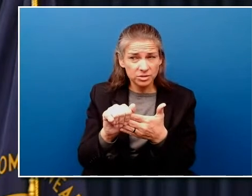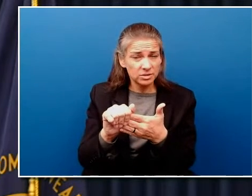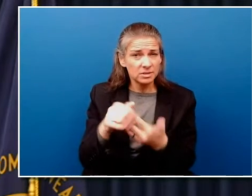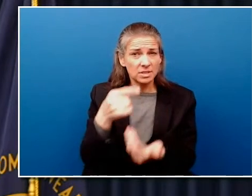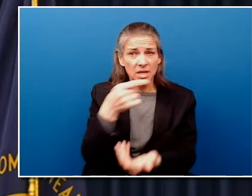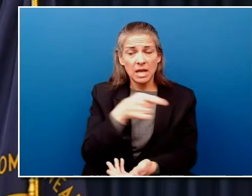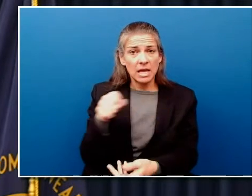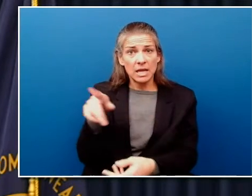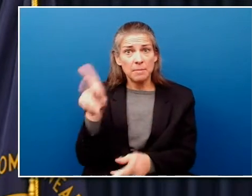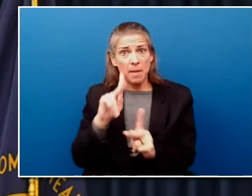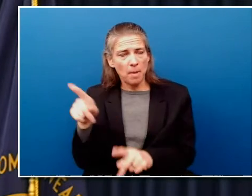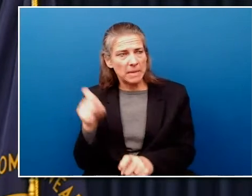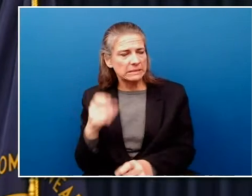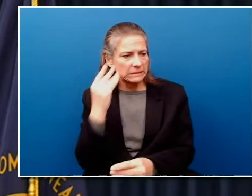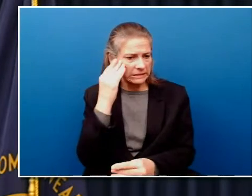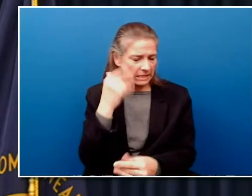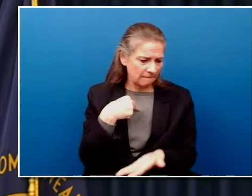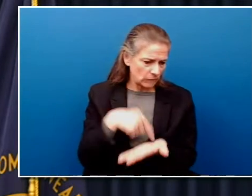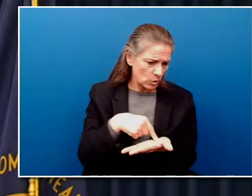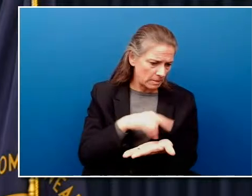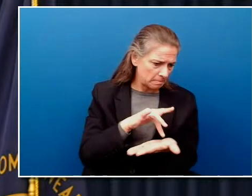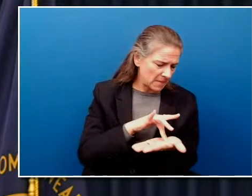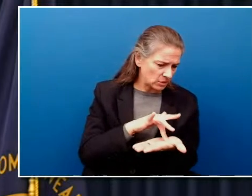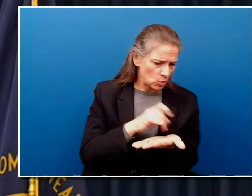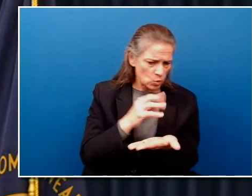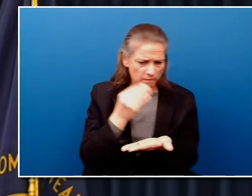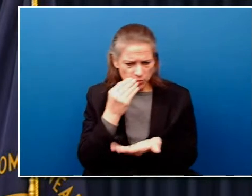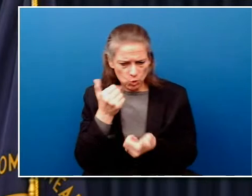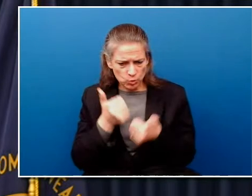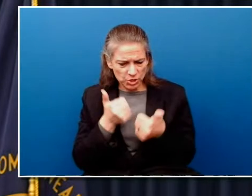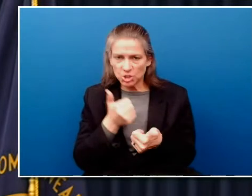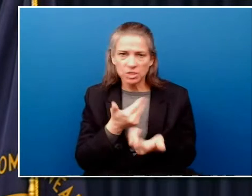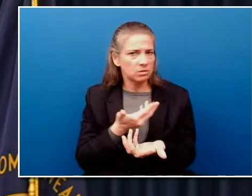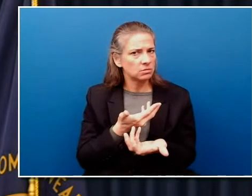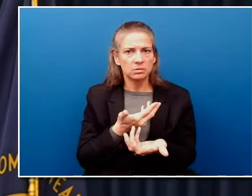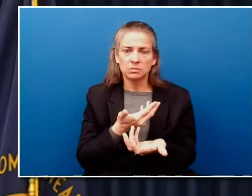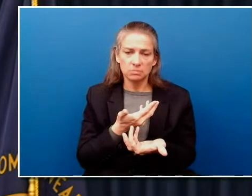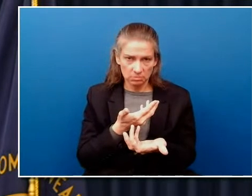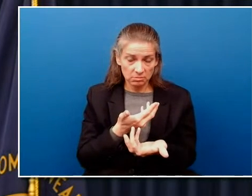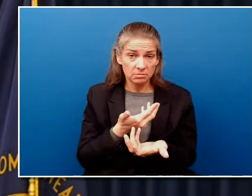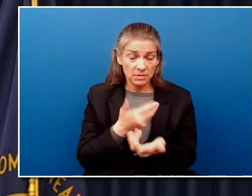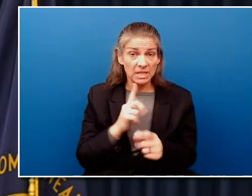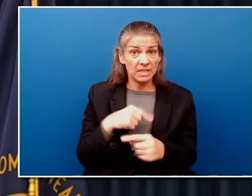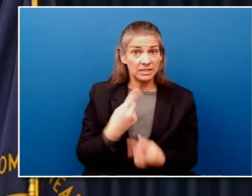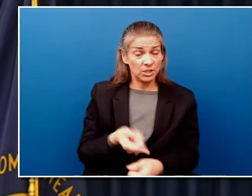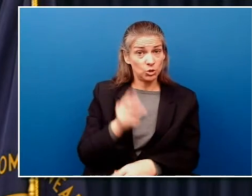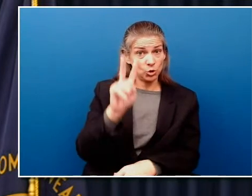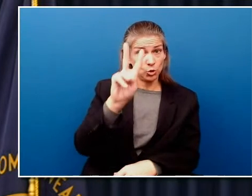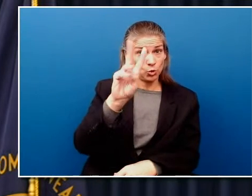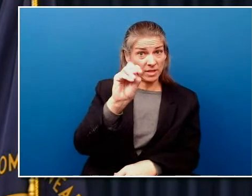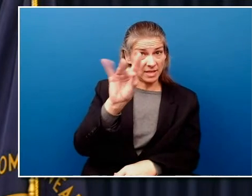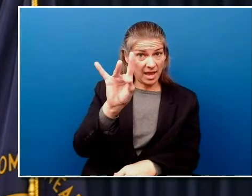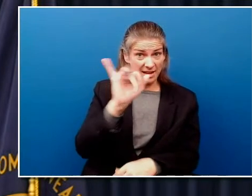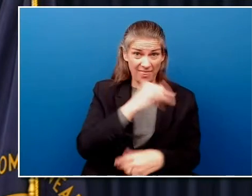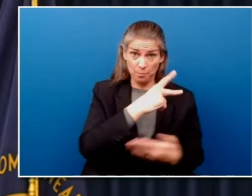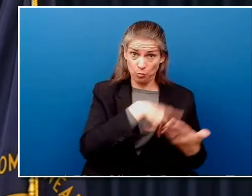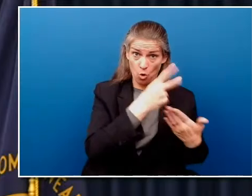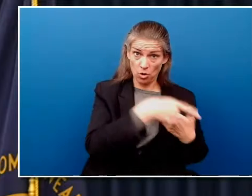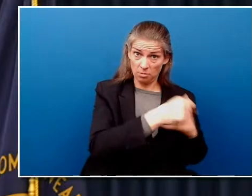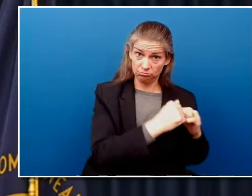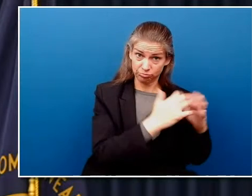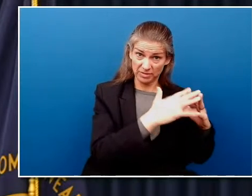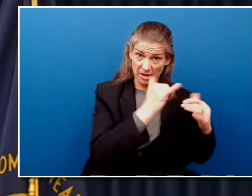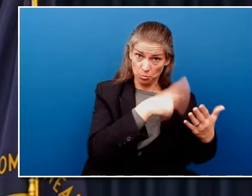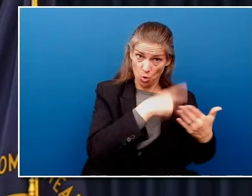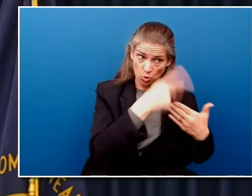decision about whether to buy food or medicine. Since 2008, when the program started, the total value of